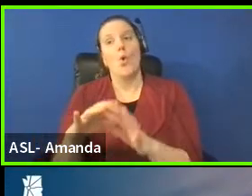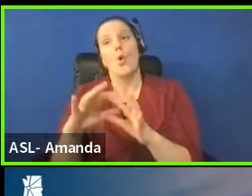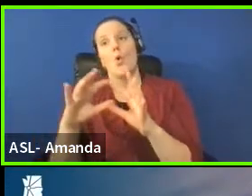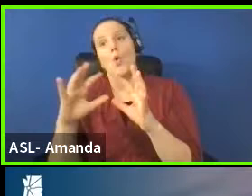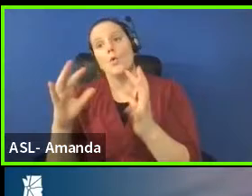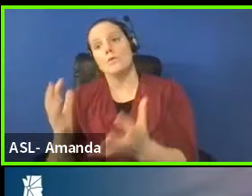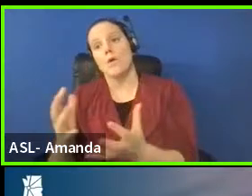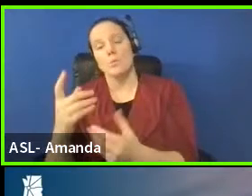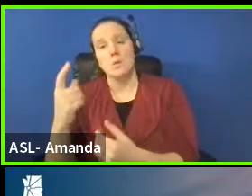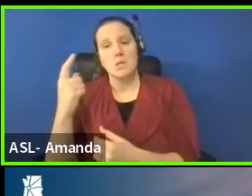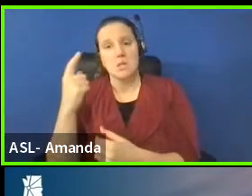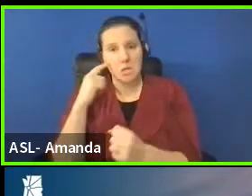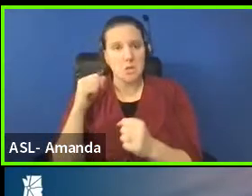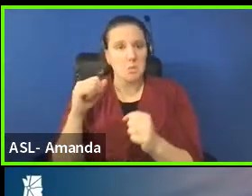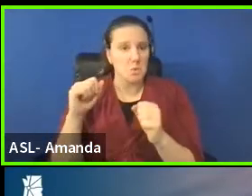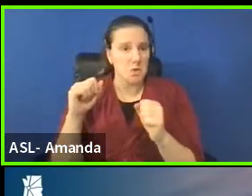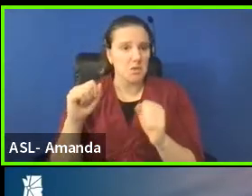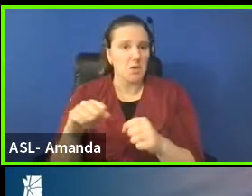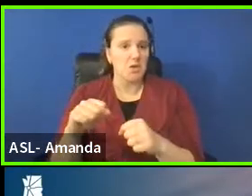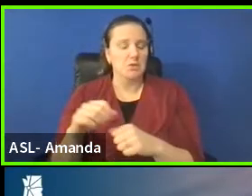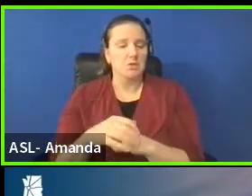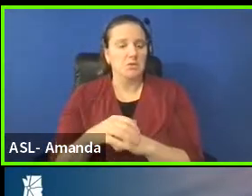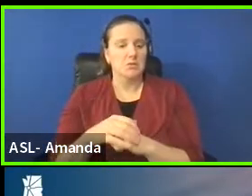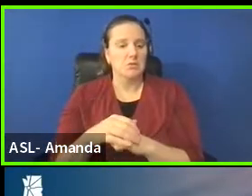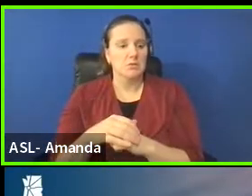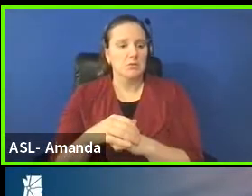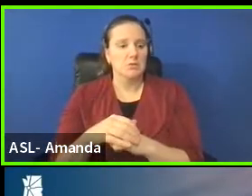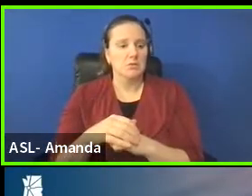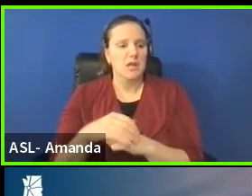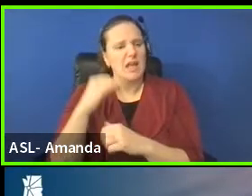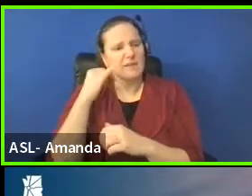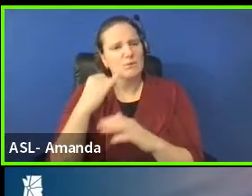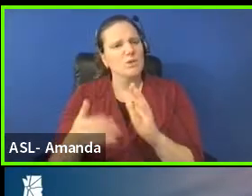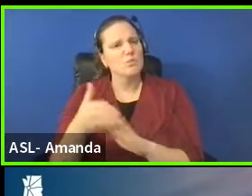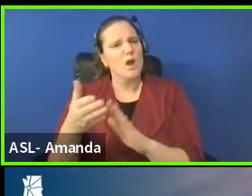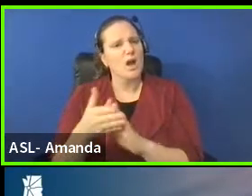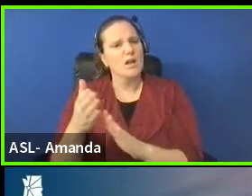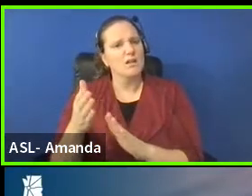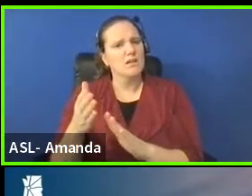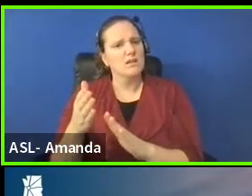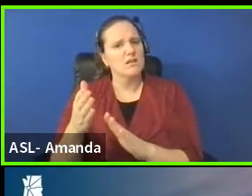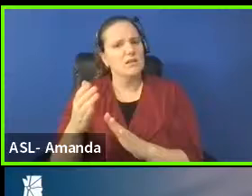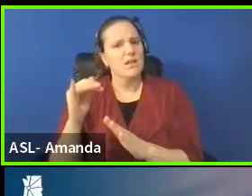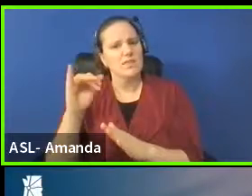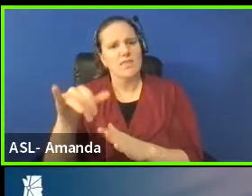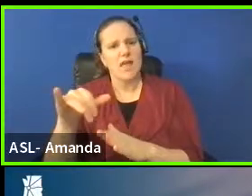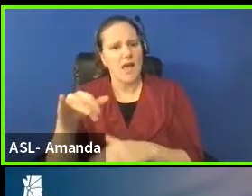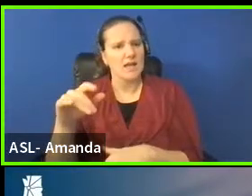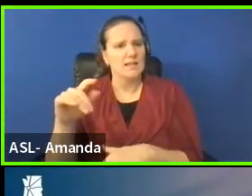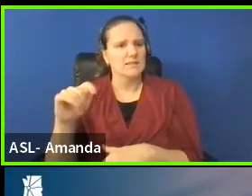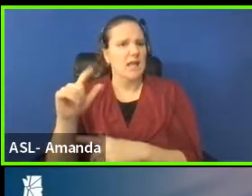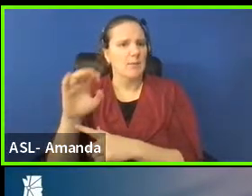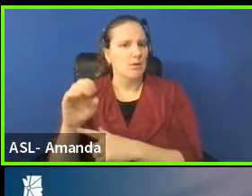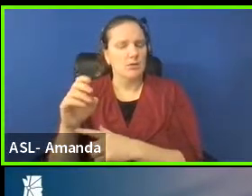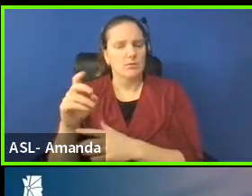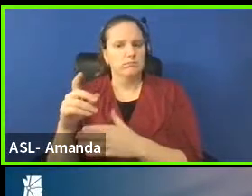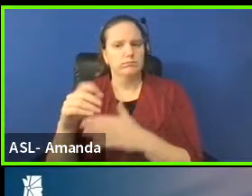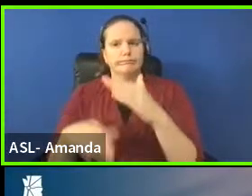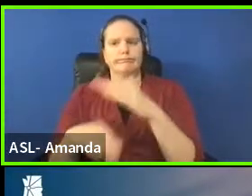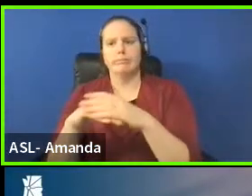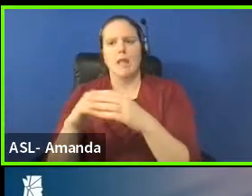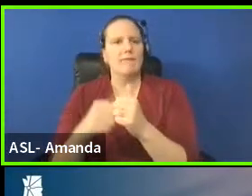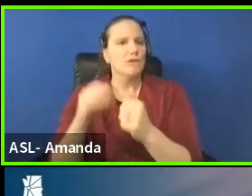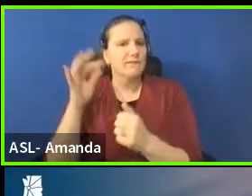could possibly, if we run the table and top out every federal grant